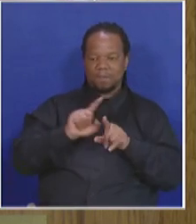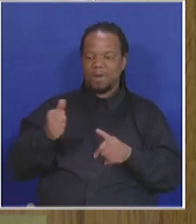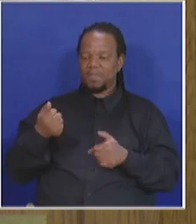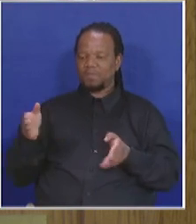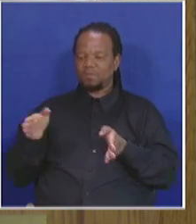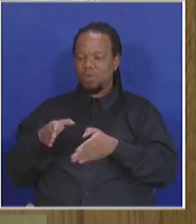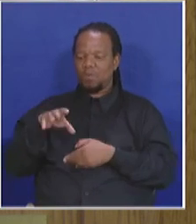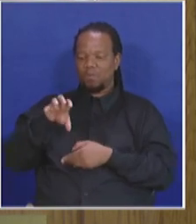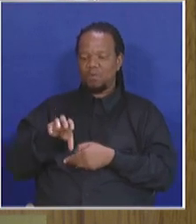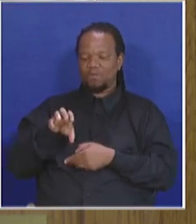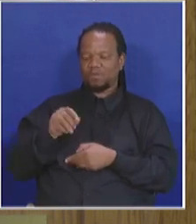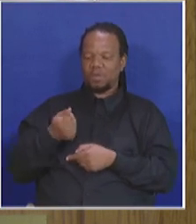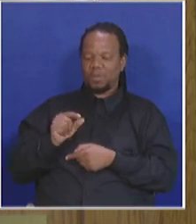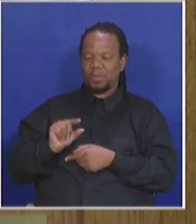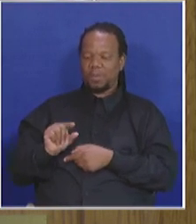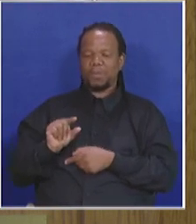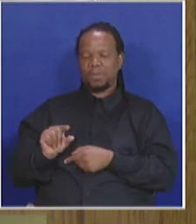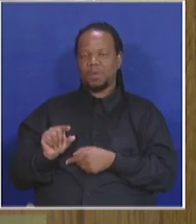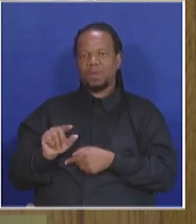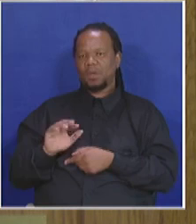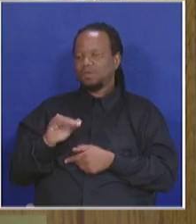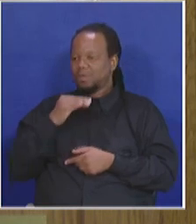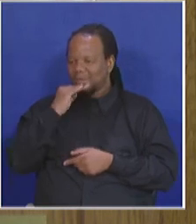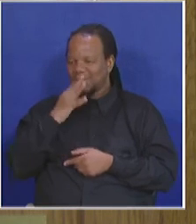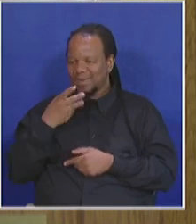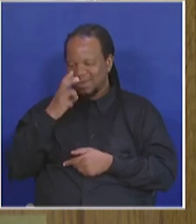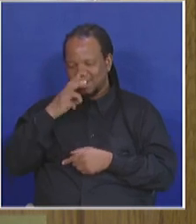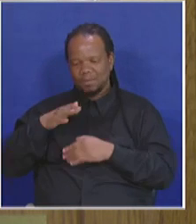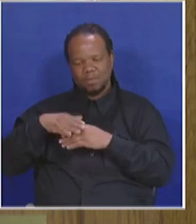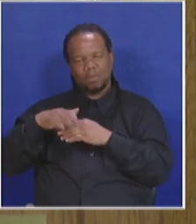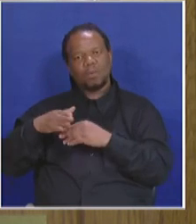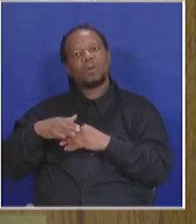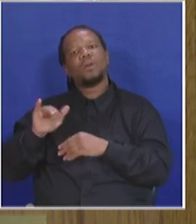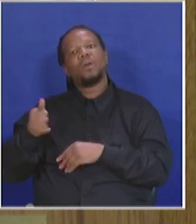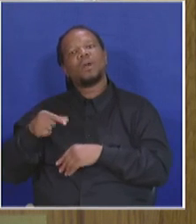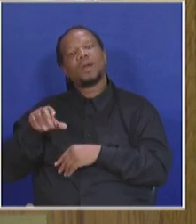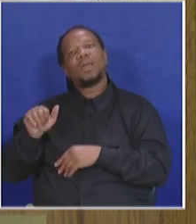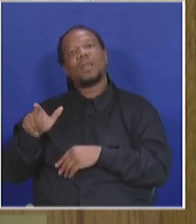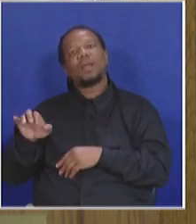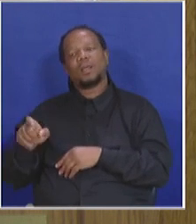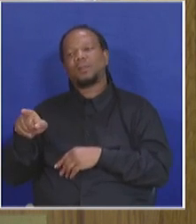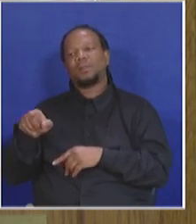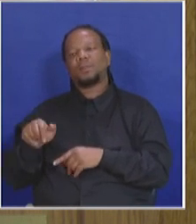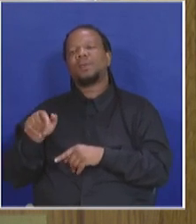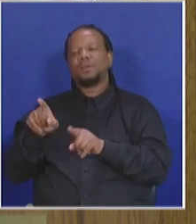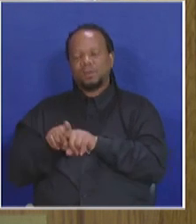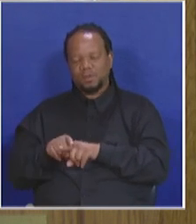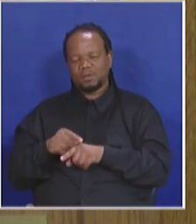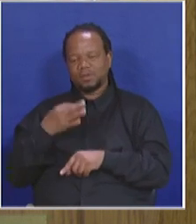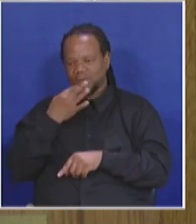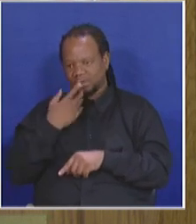on issues of infrastructure. And that point, I think, is the point that Ntate Khile was making. And that point we have